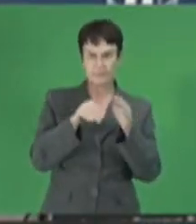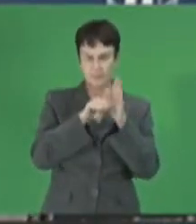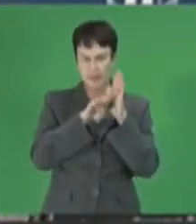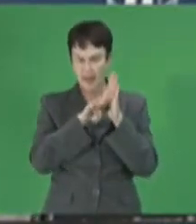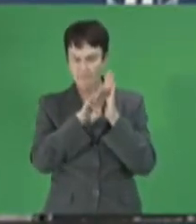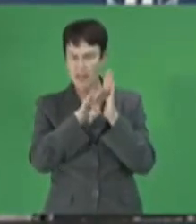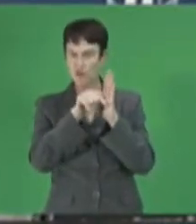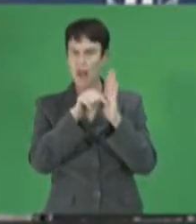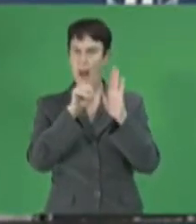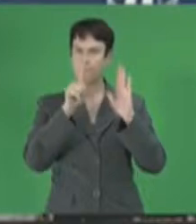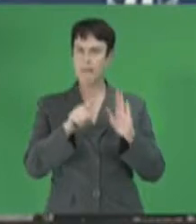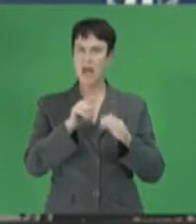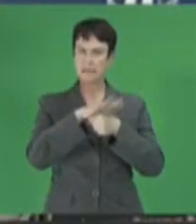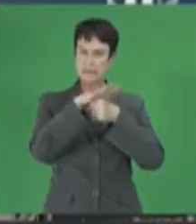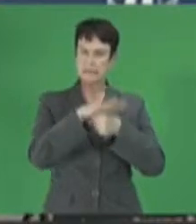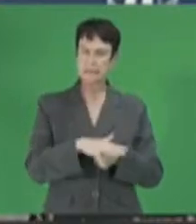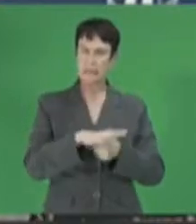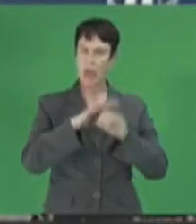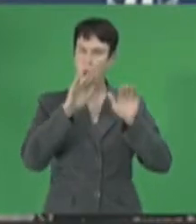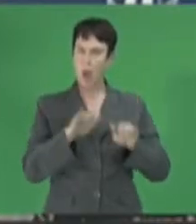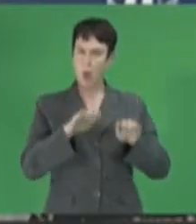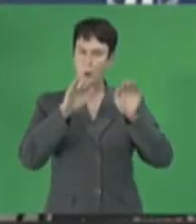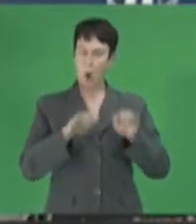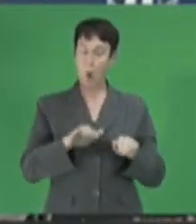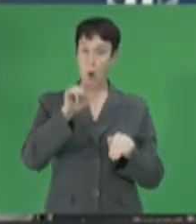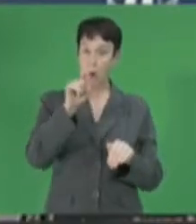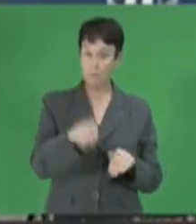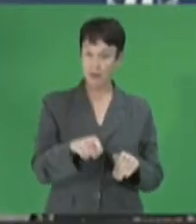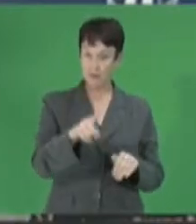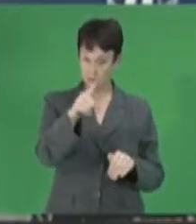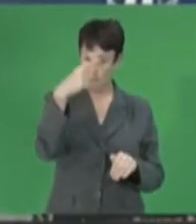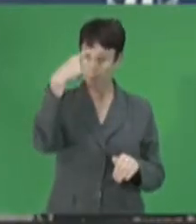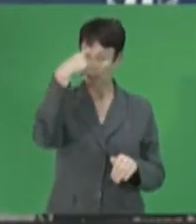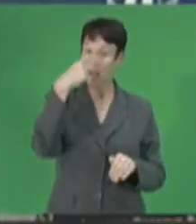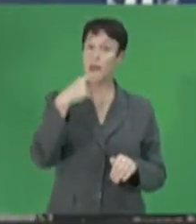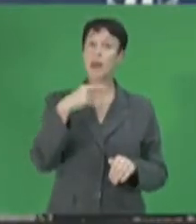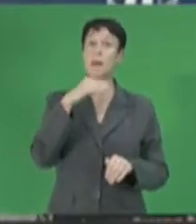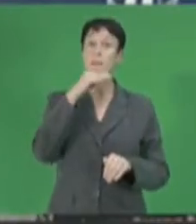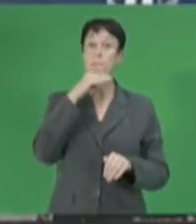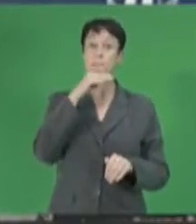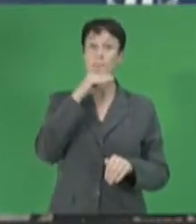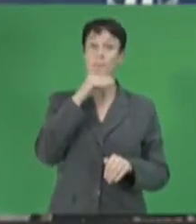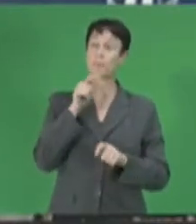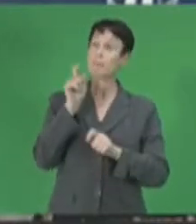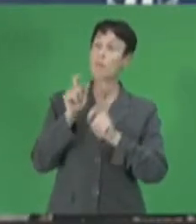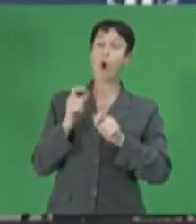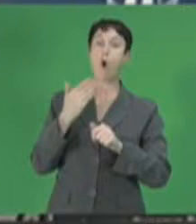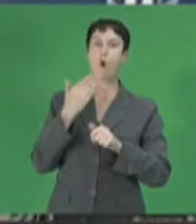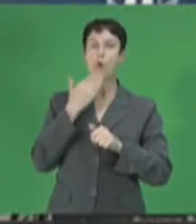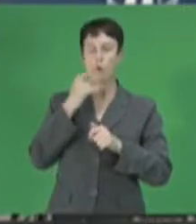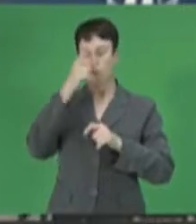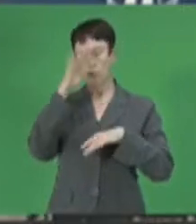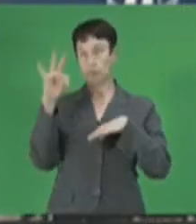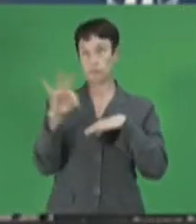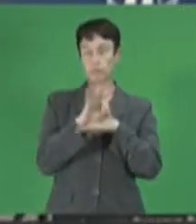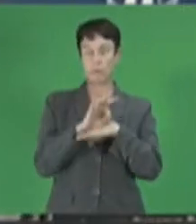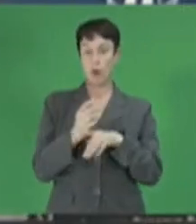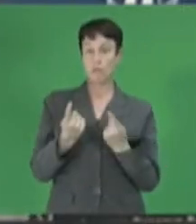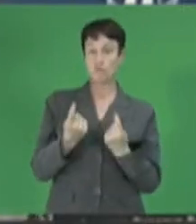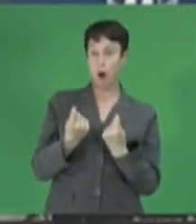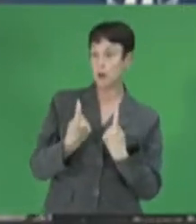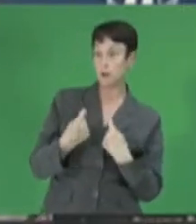lower in this economy changes the behavior of price setters. And so it is